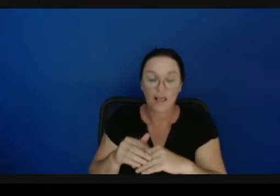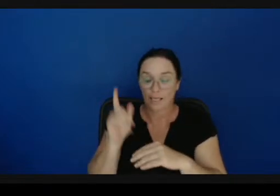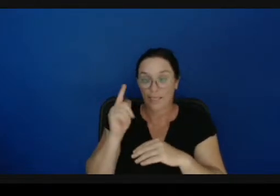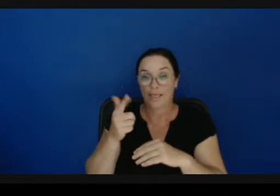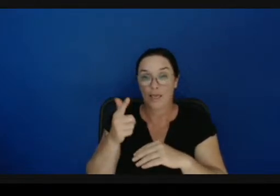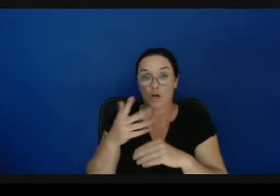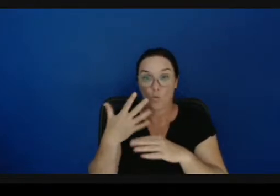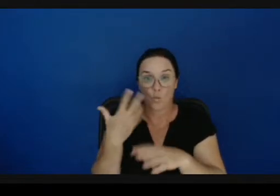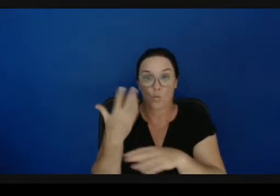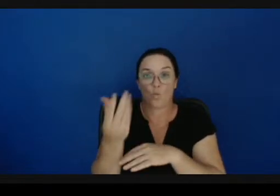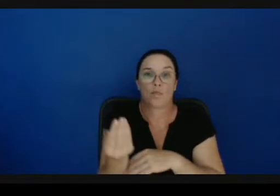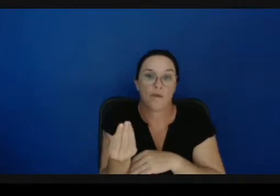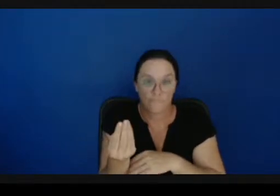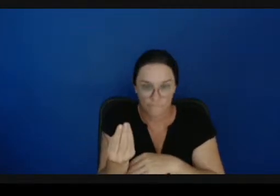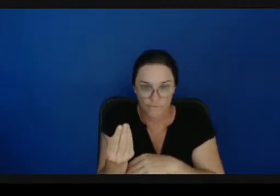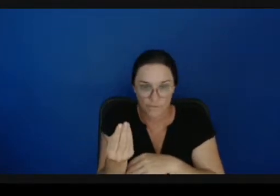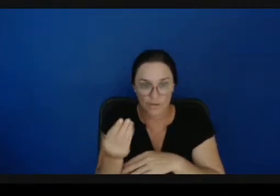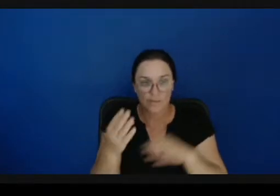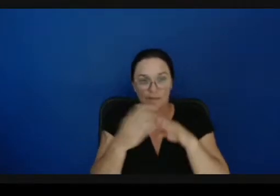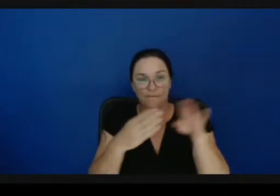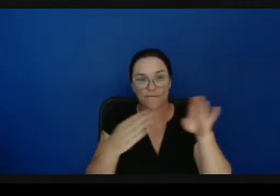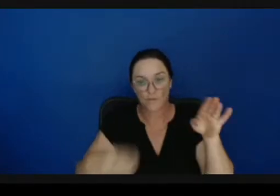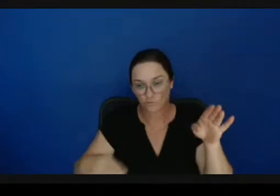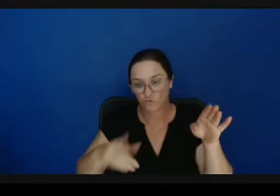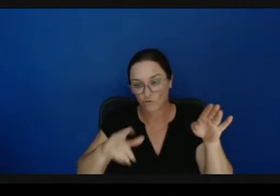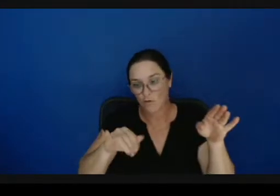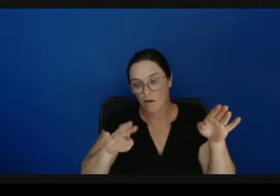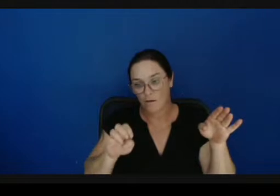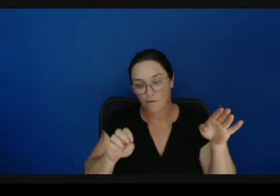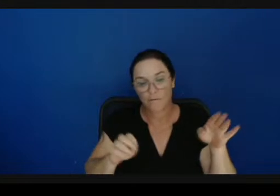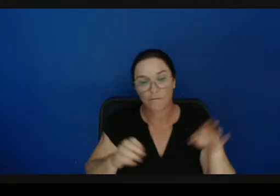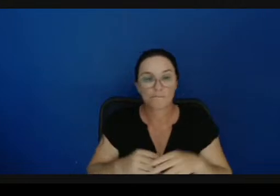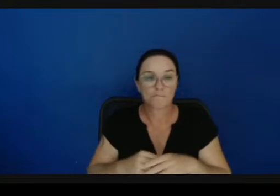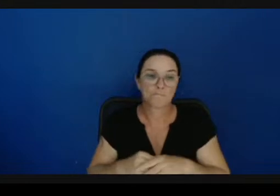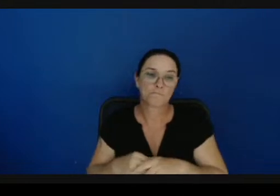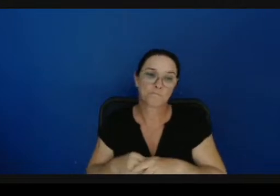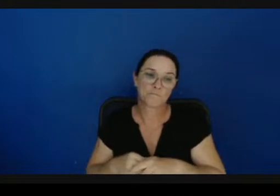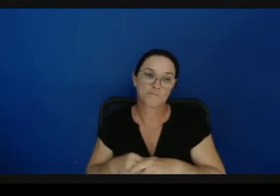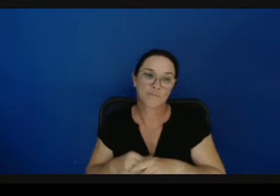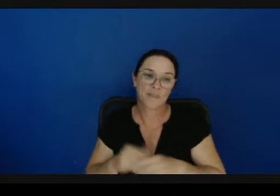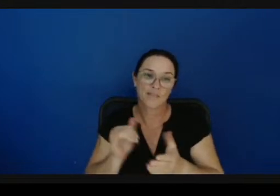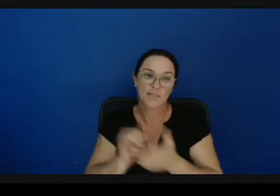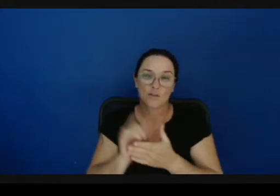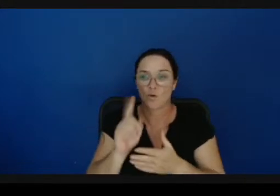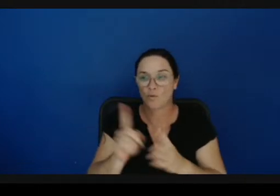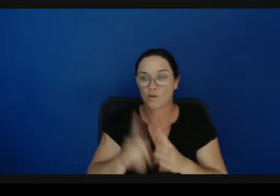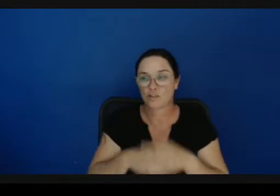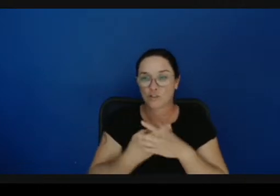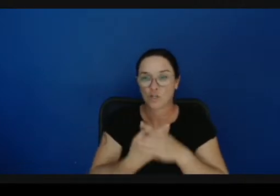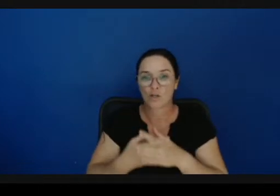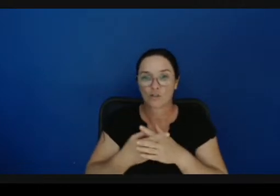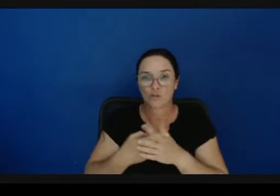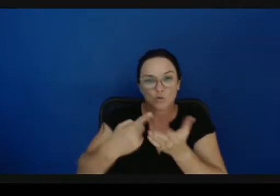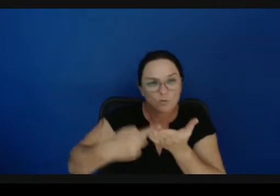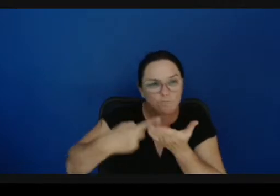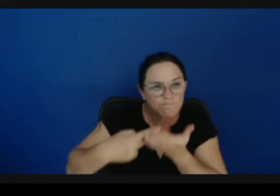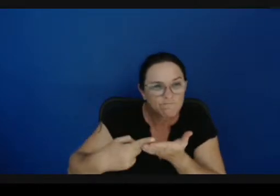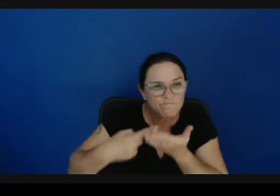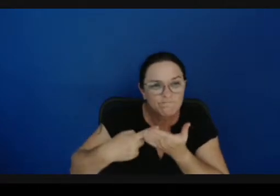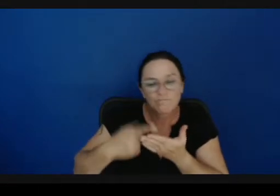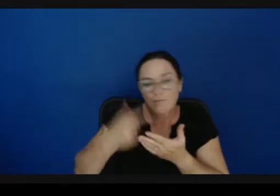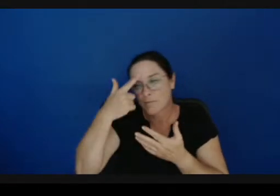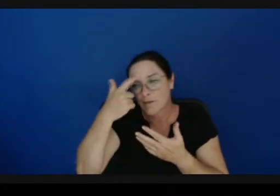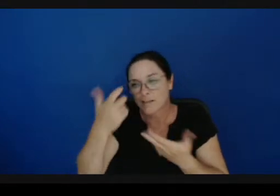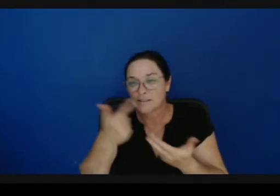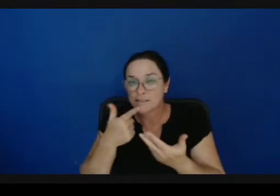outside of that, the fissure line. So that's where we start getting into the debate, because the idea of where he says